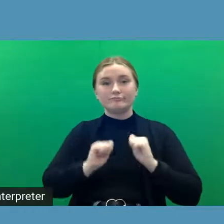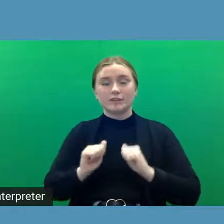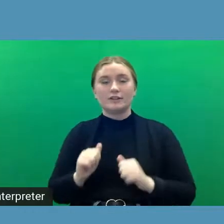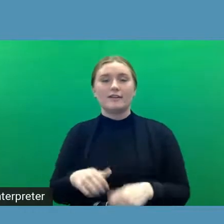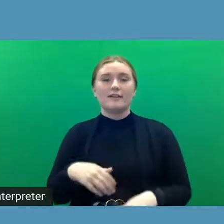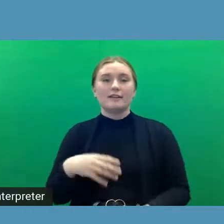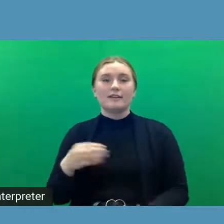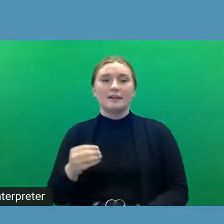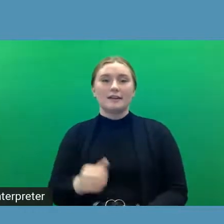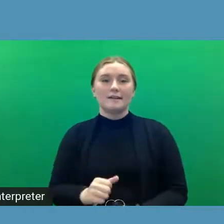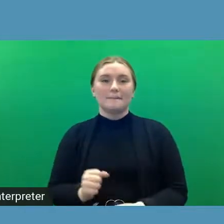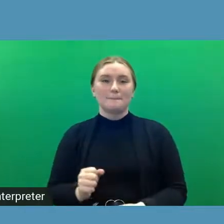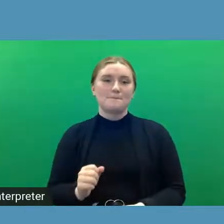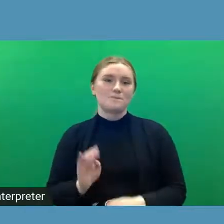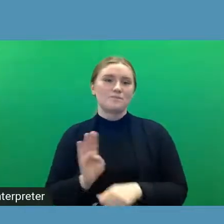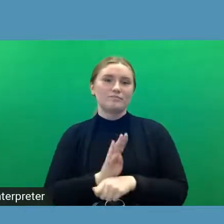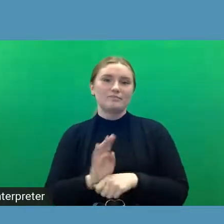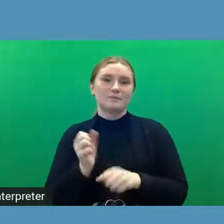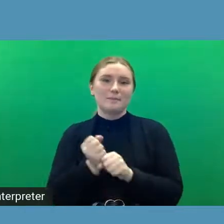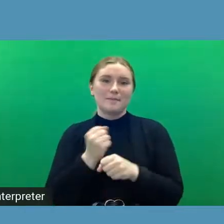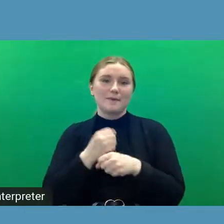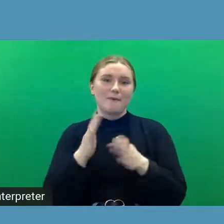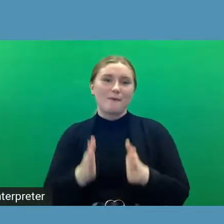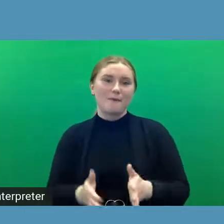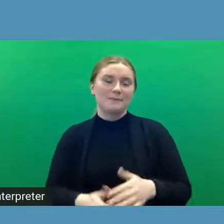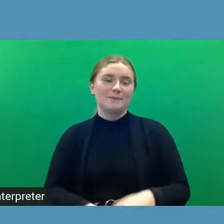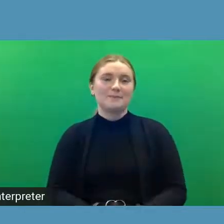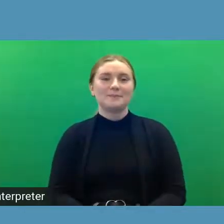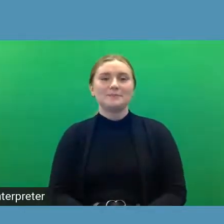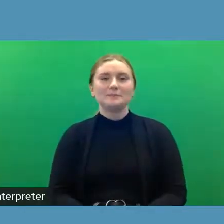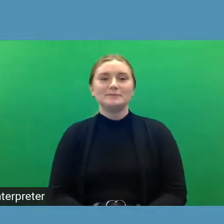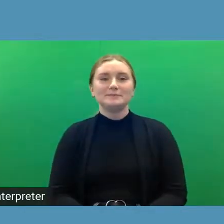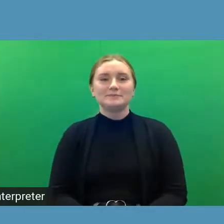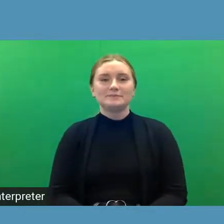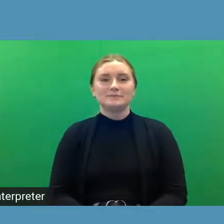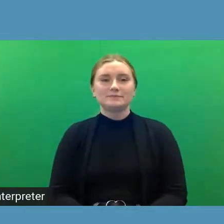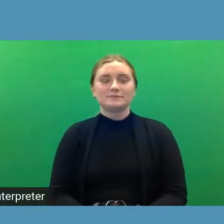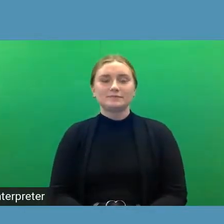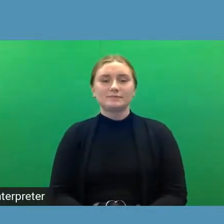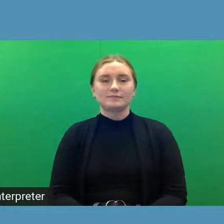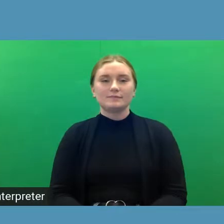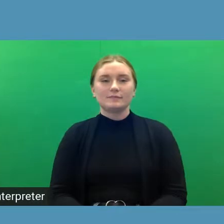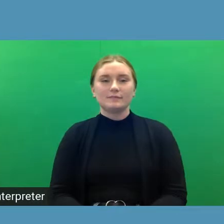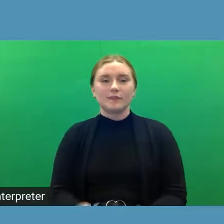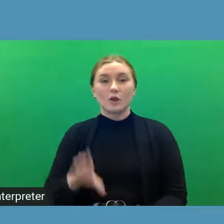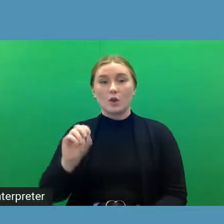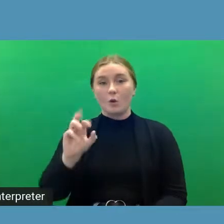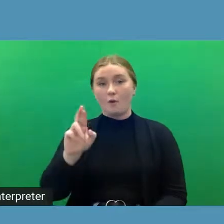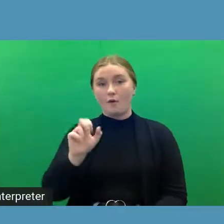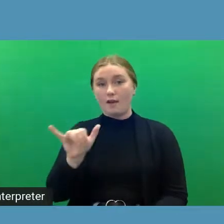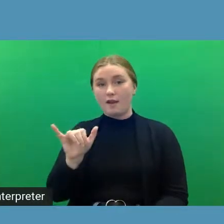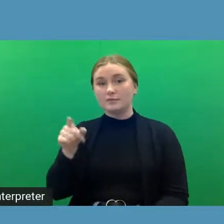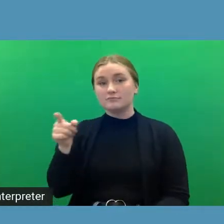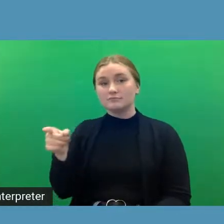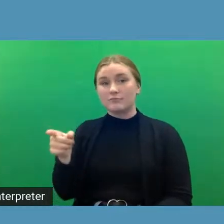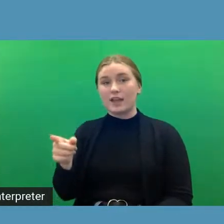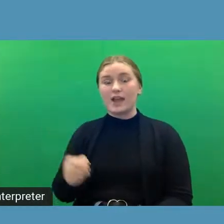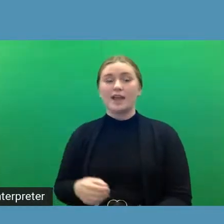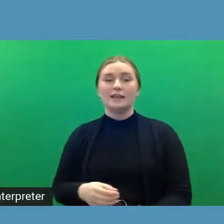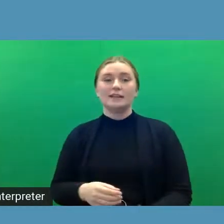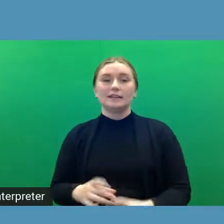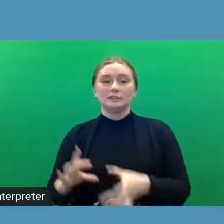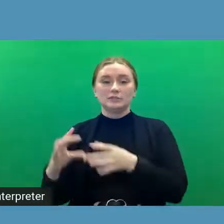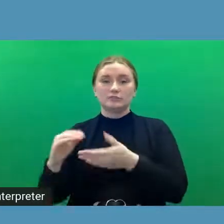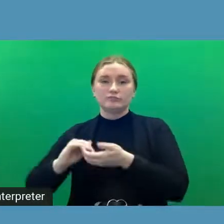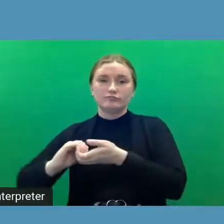entrepreneur. Corey Timpson is the principal of Corey Timpson Design. He is an active collaborator and thought